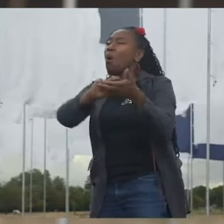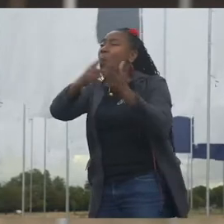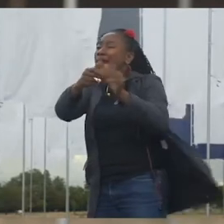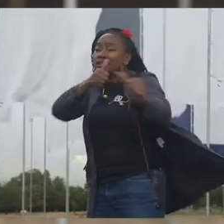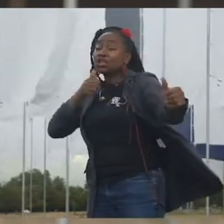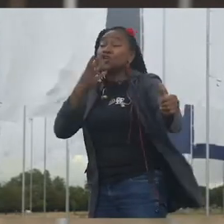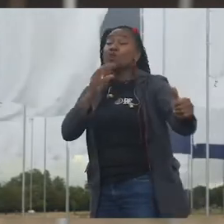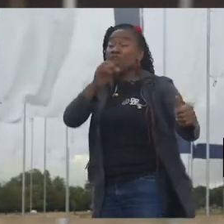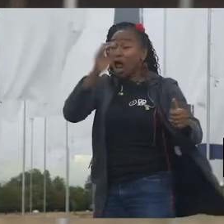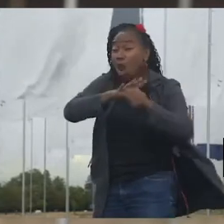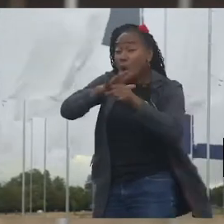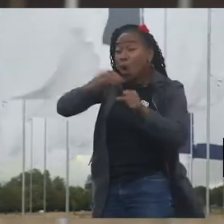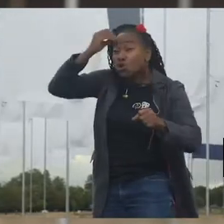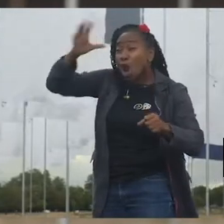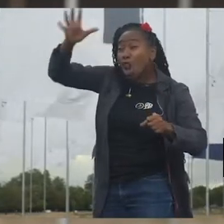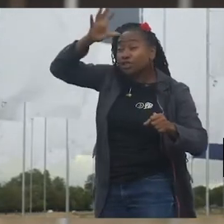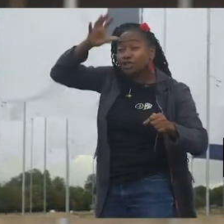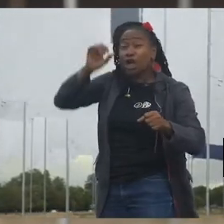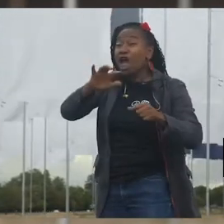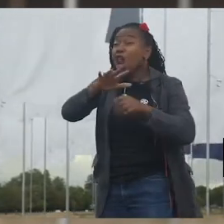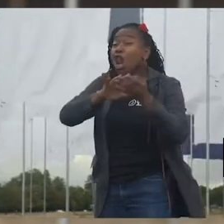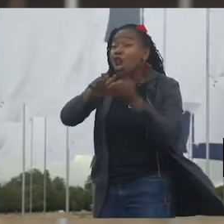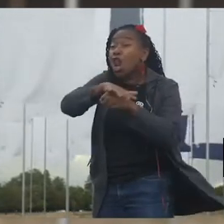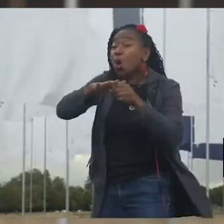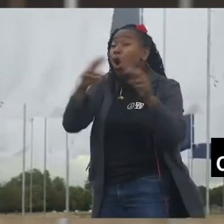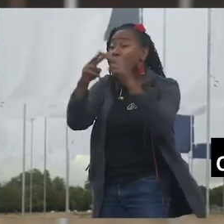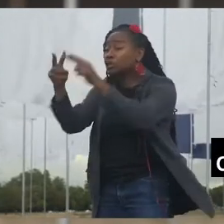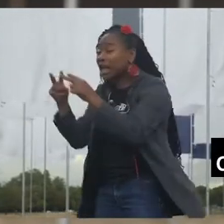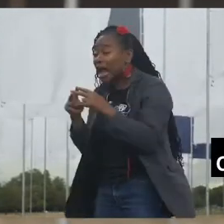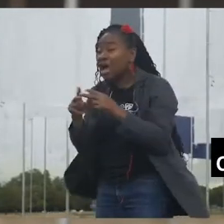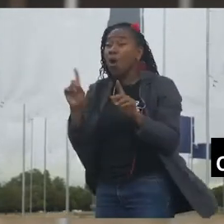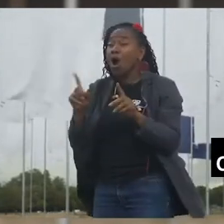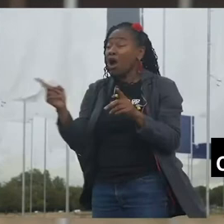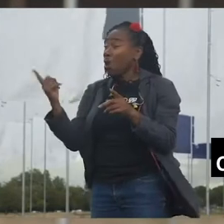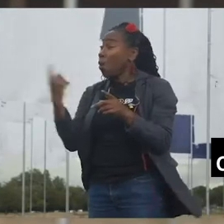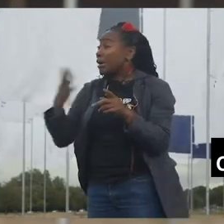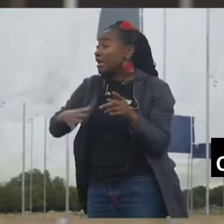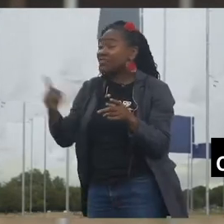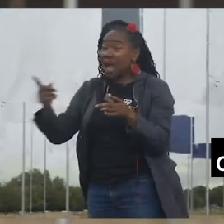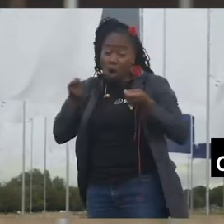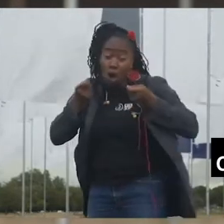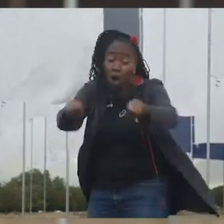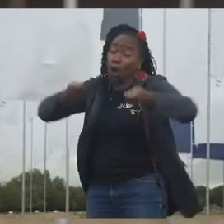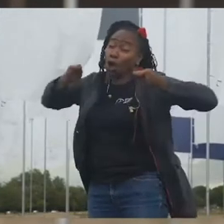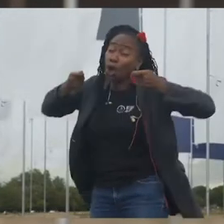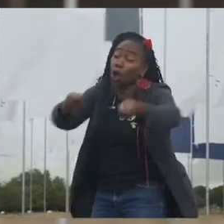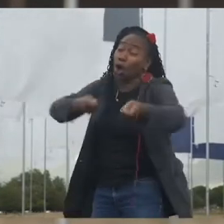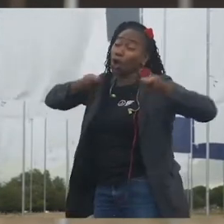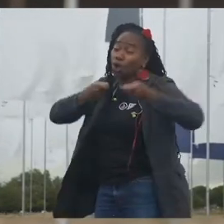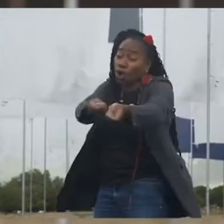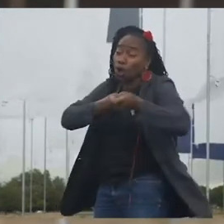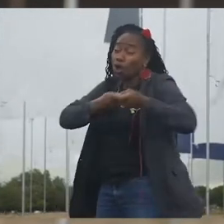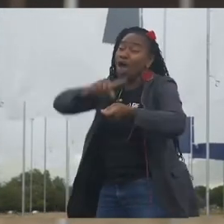local networks and knowledge to start feeding the people who needed it, cooking thousands and thousands of meals for our